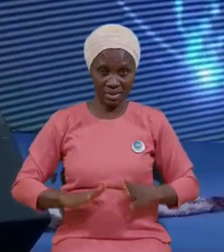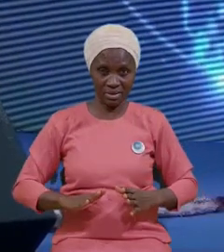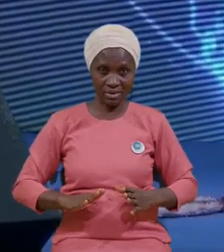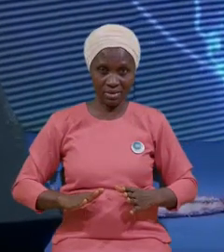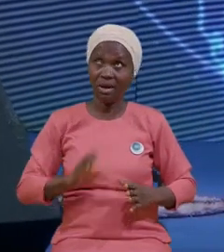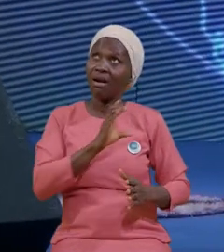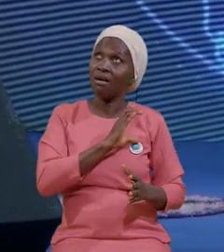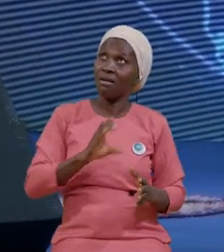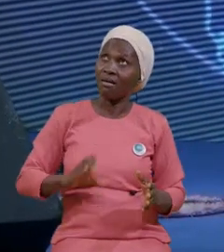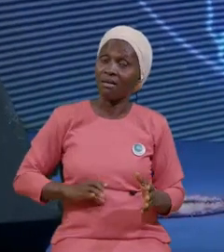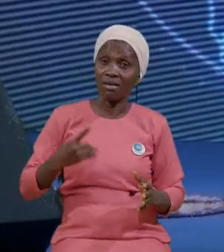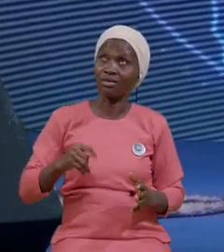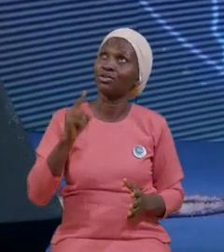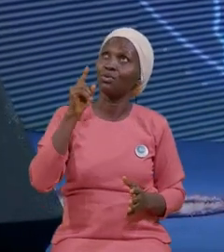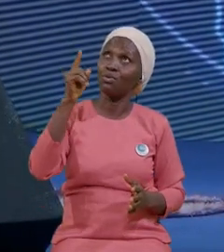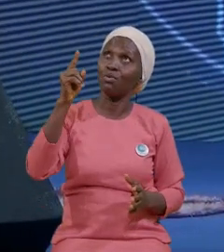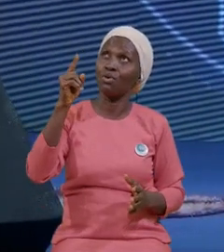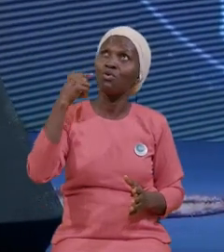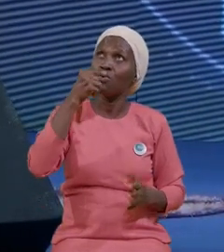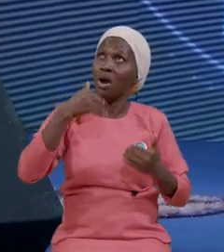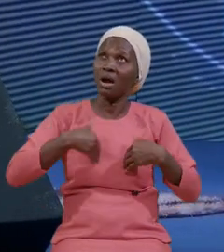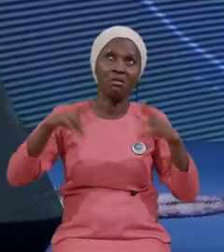Christ, the one that had no sin,